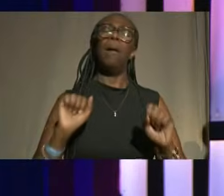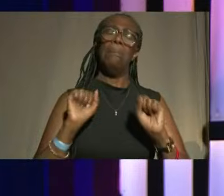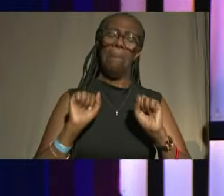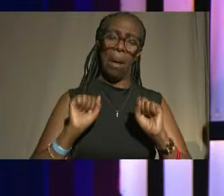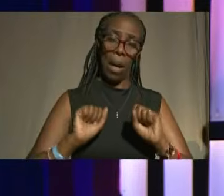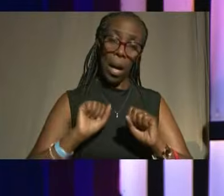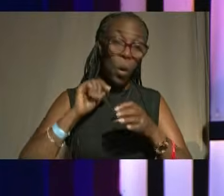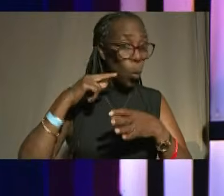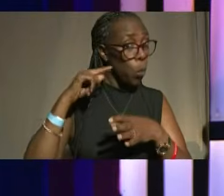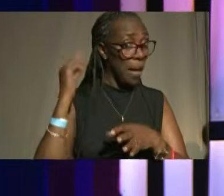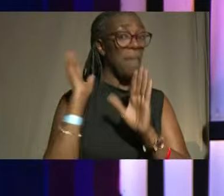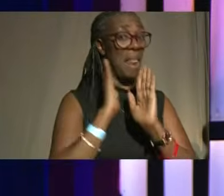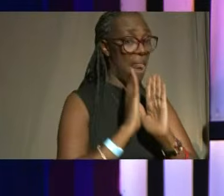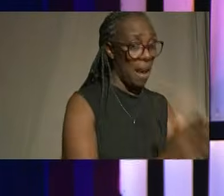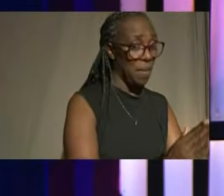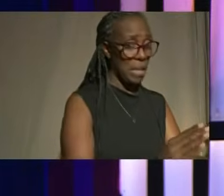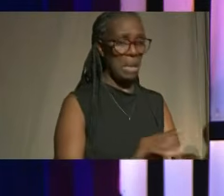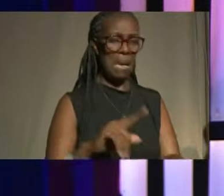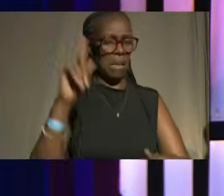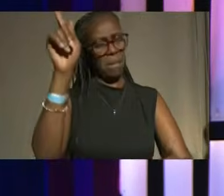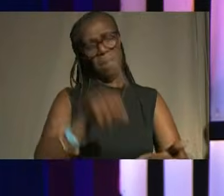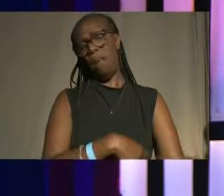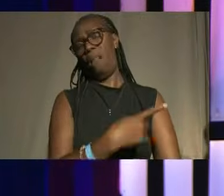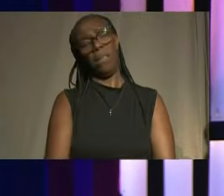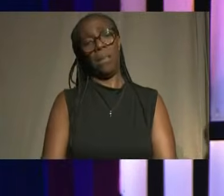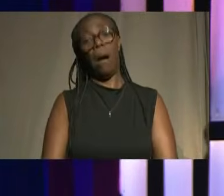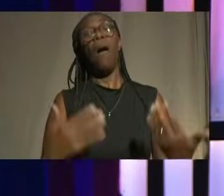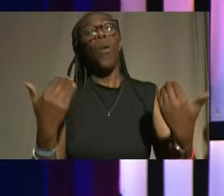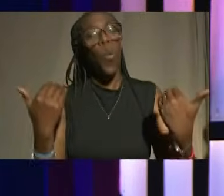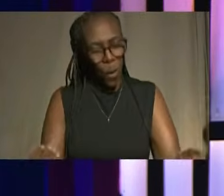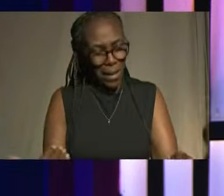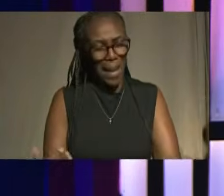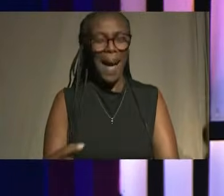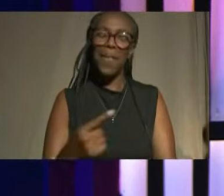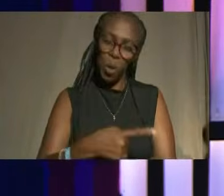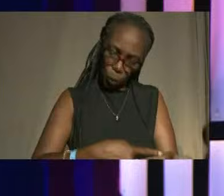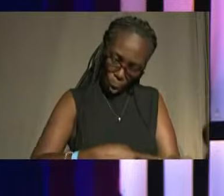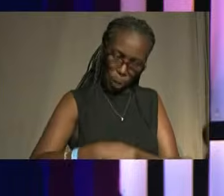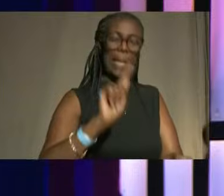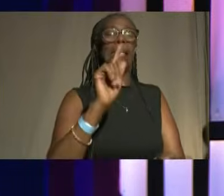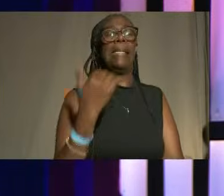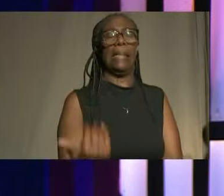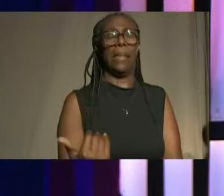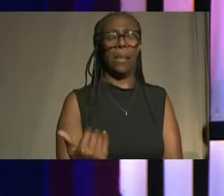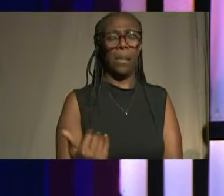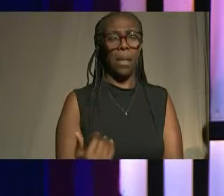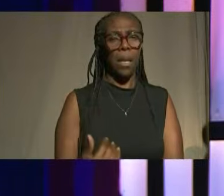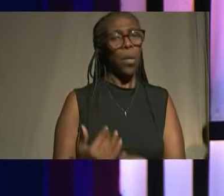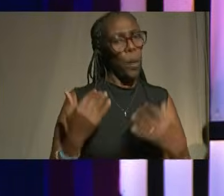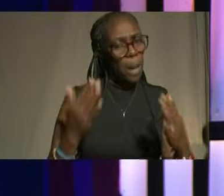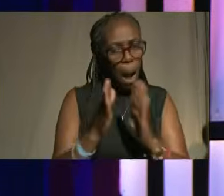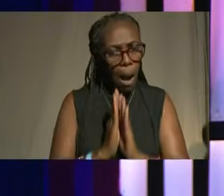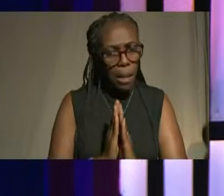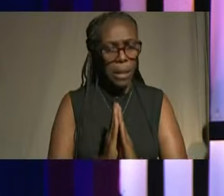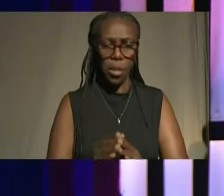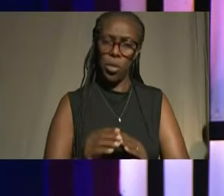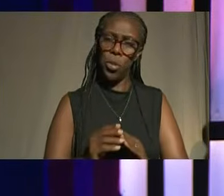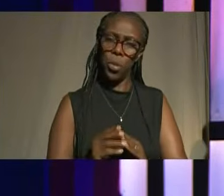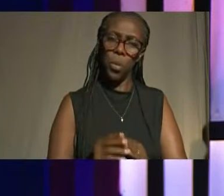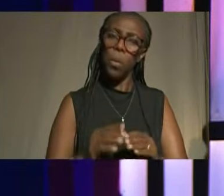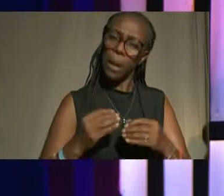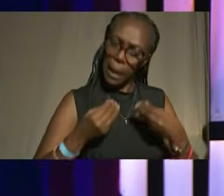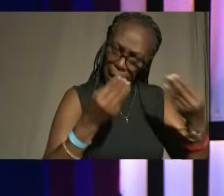it. We ask you, on September 3rd, give the Jamaica Labour Party the opportunity to continue the